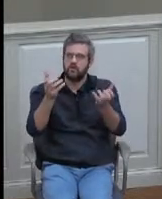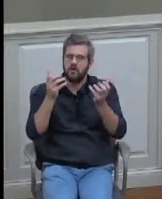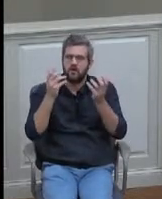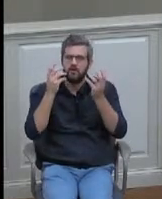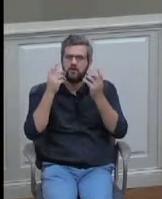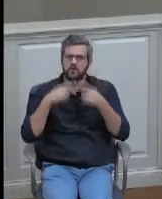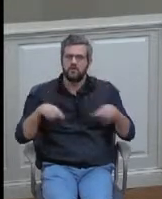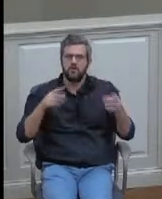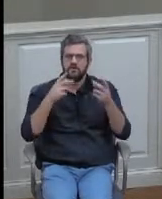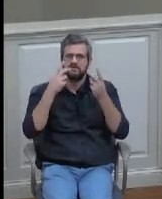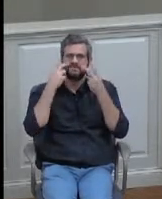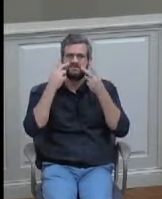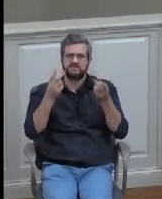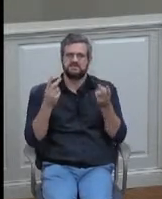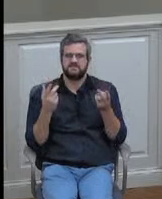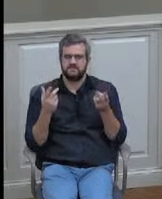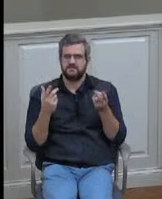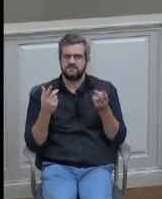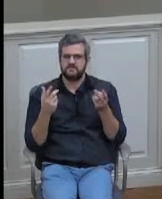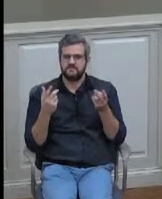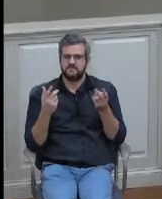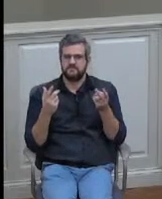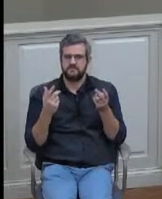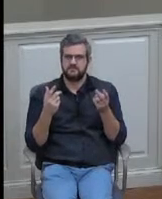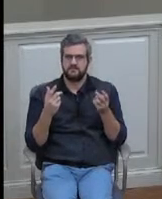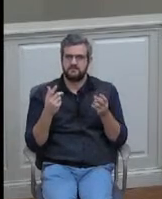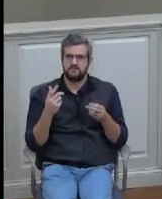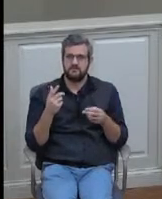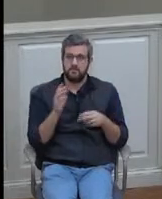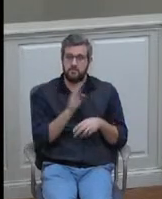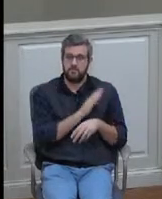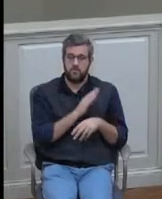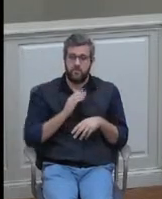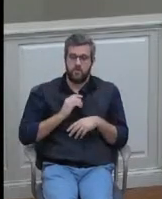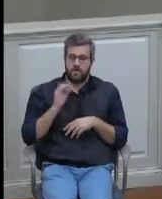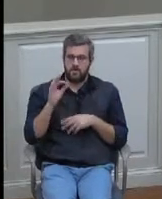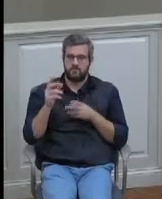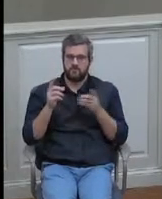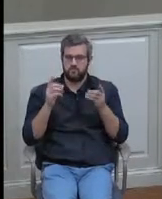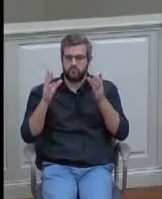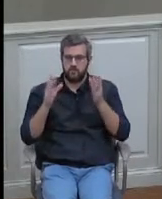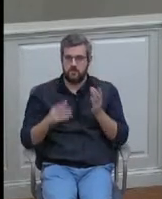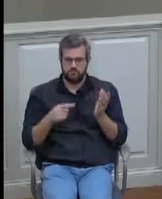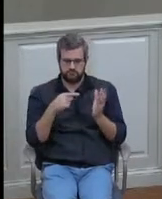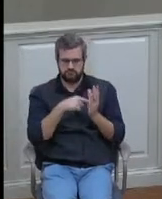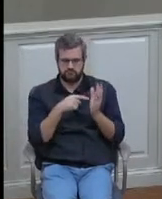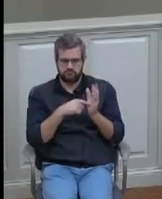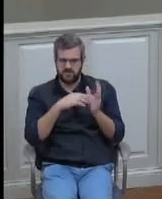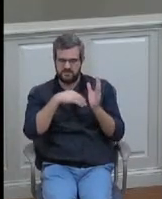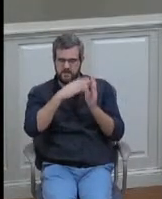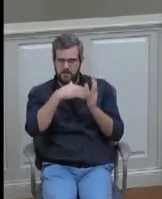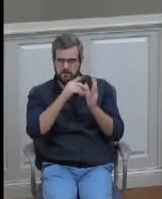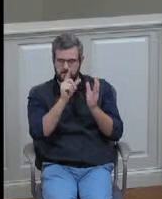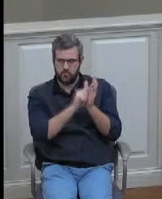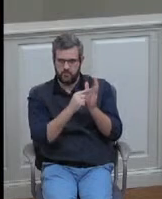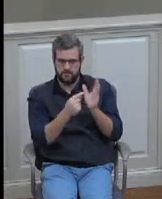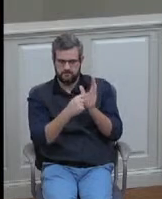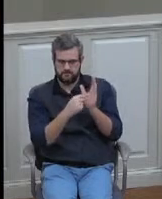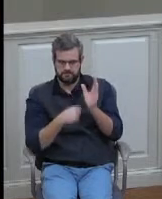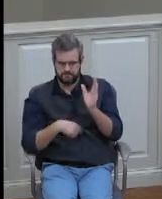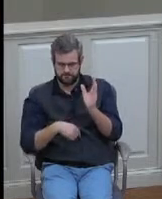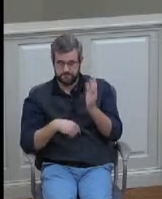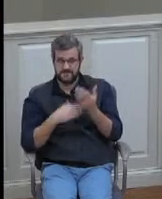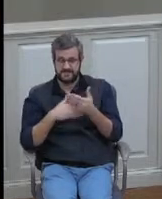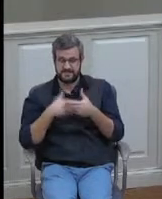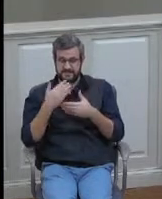see who the current board of directors are, which is on top there. And the